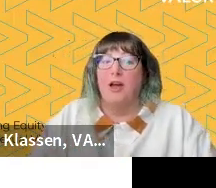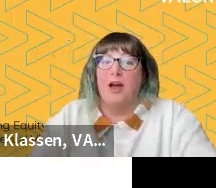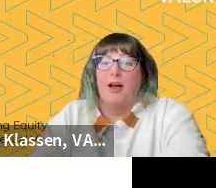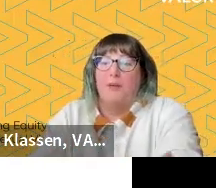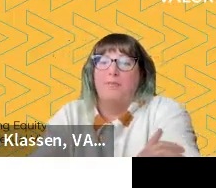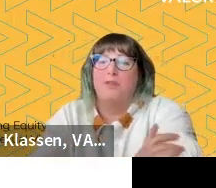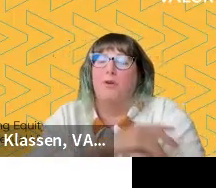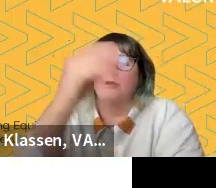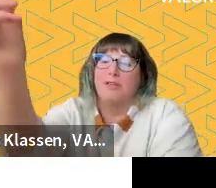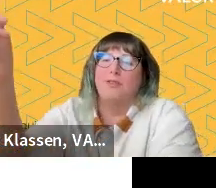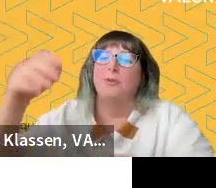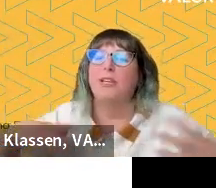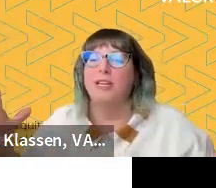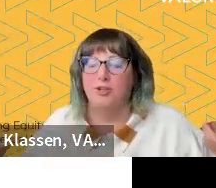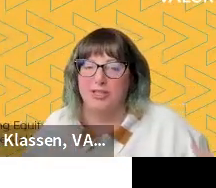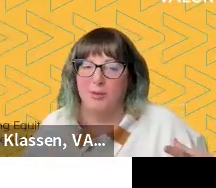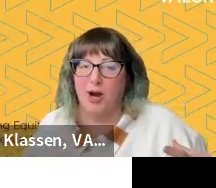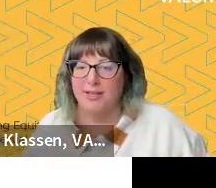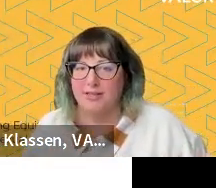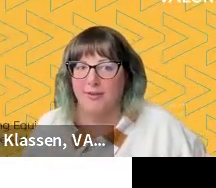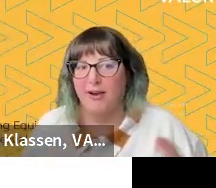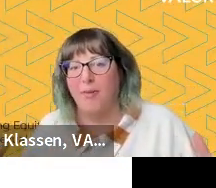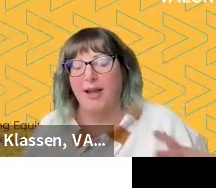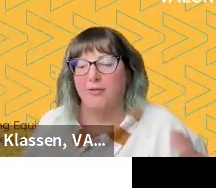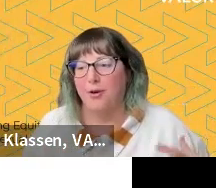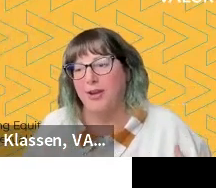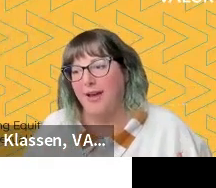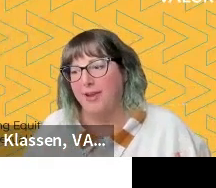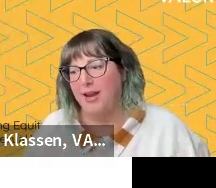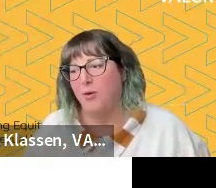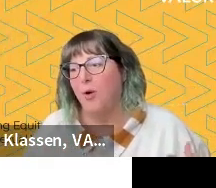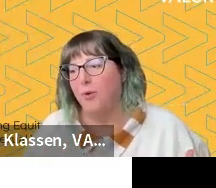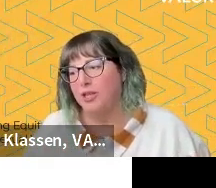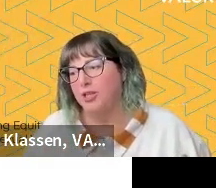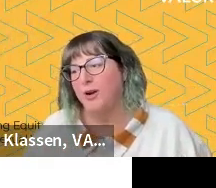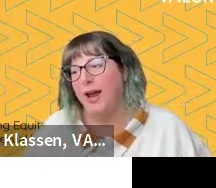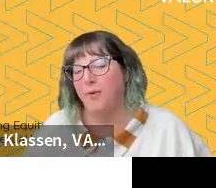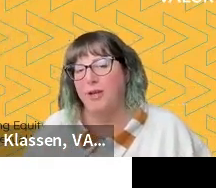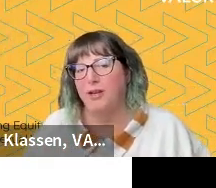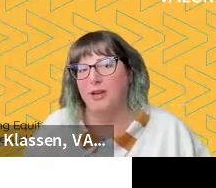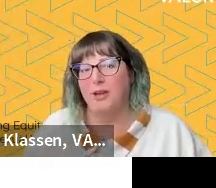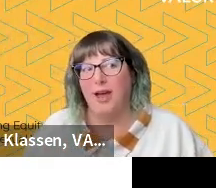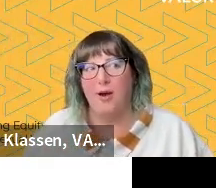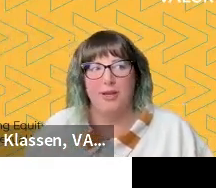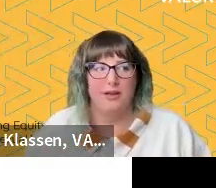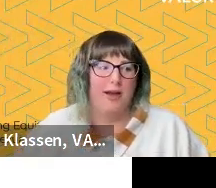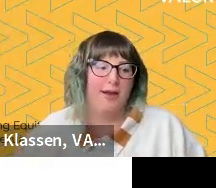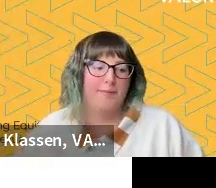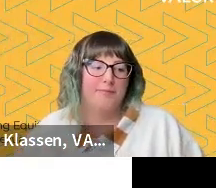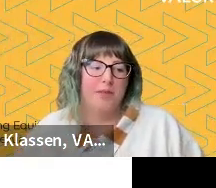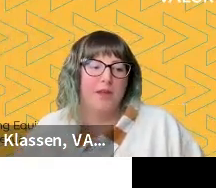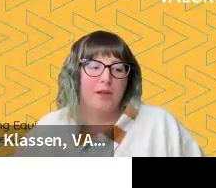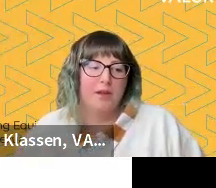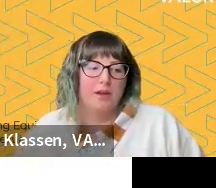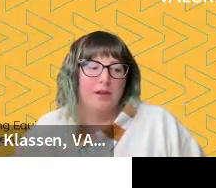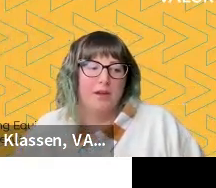this. So it was really an interesting process of kind of back and forth and navigating what we could do and how we could